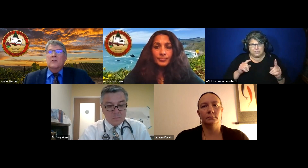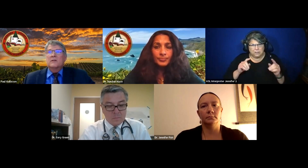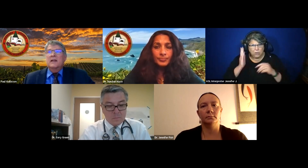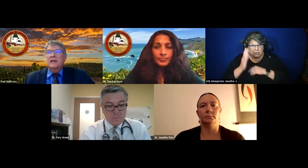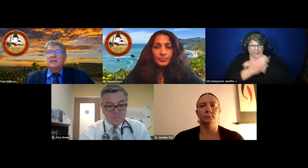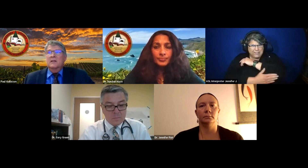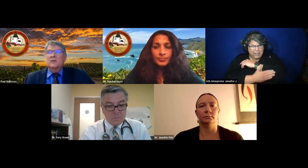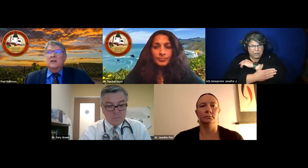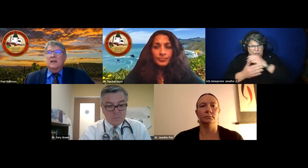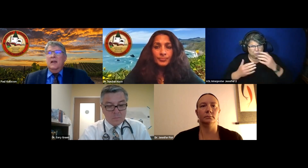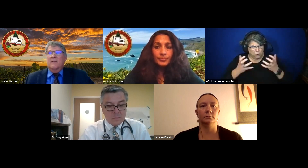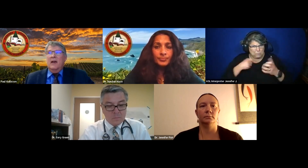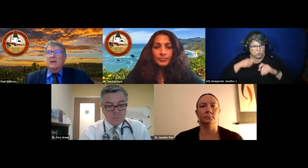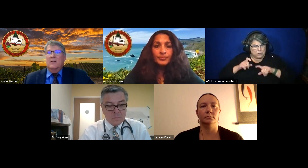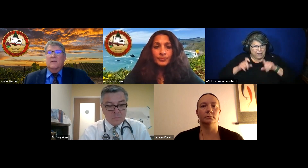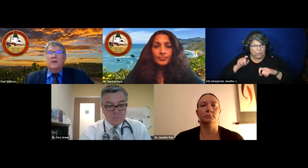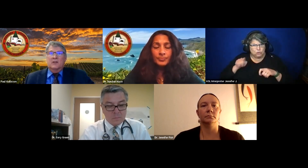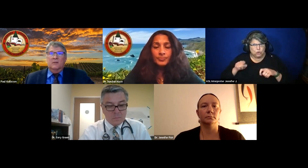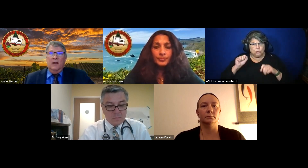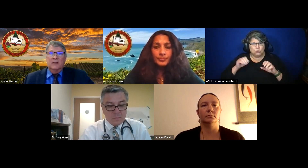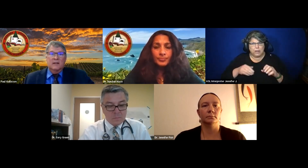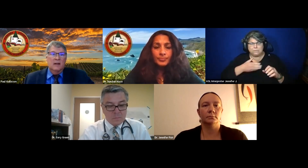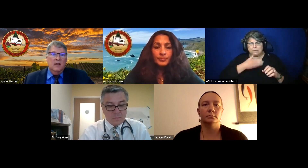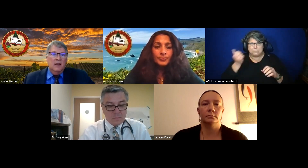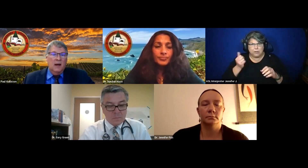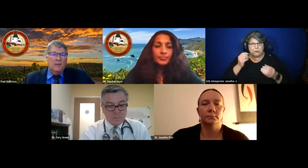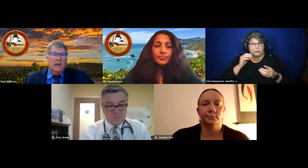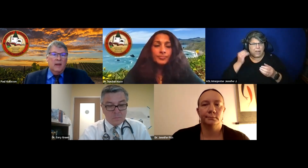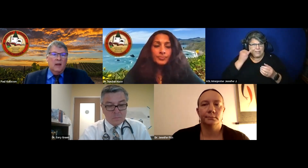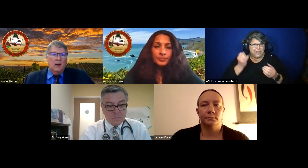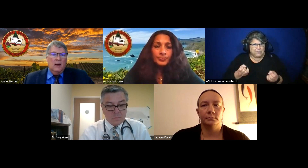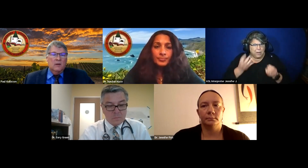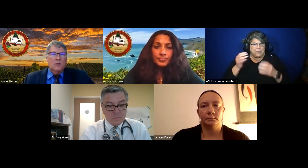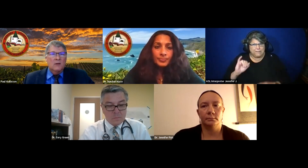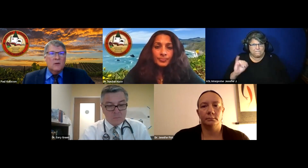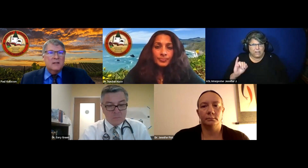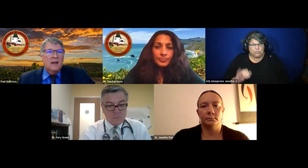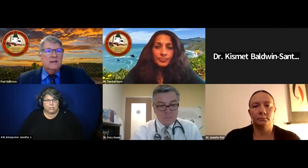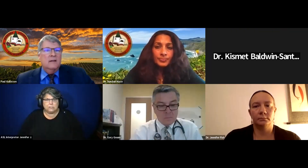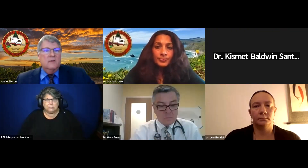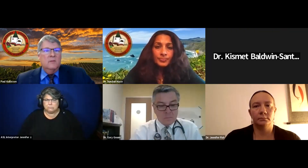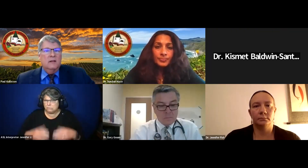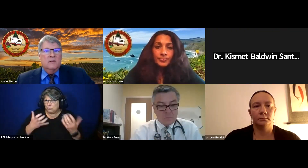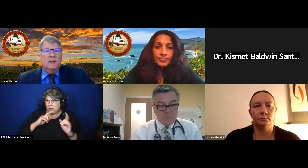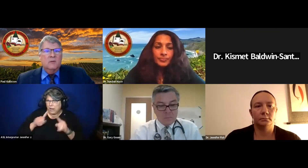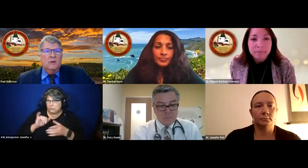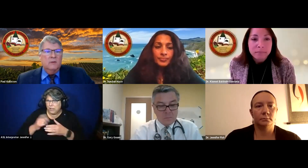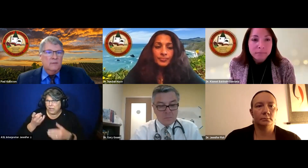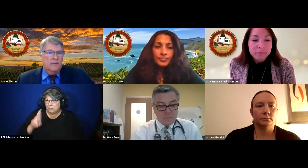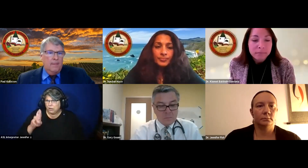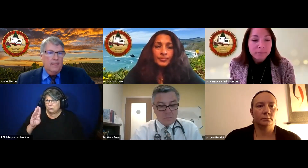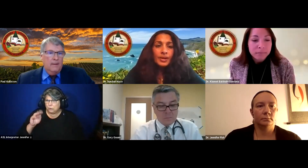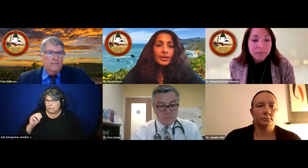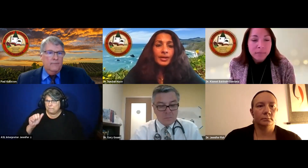county want her tested so they can have accurate infection rates? Do you want to address that, Dr. Mase or Dr.